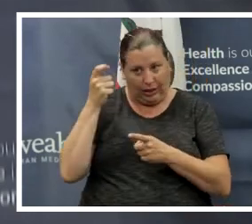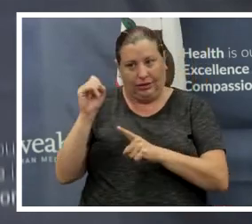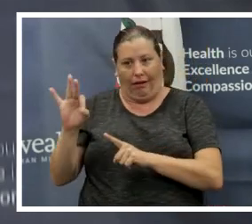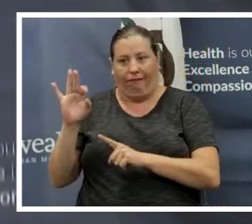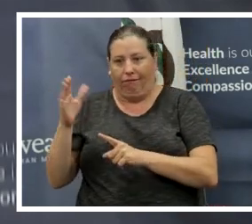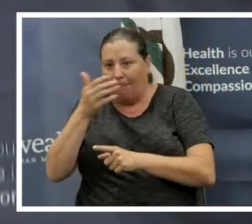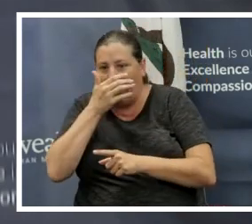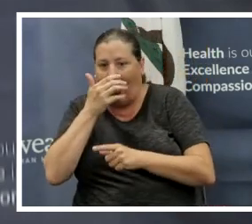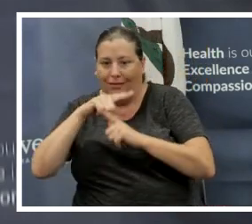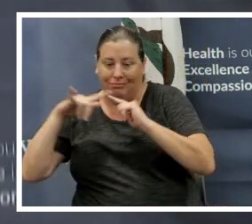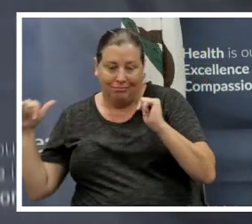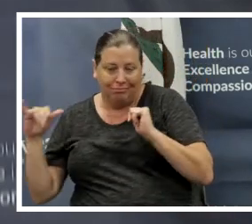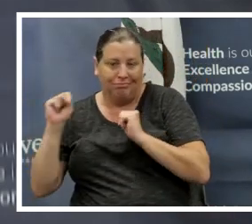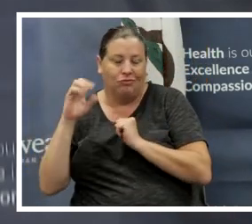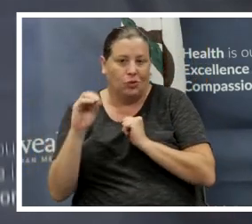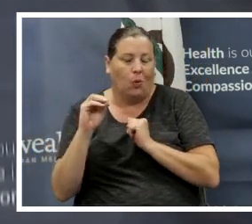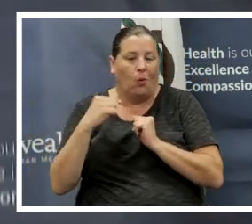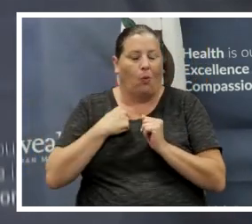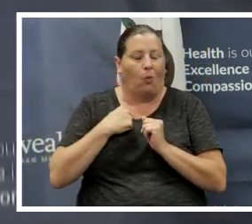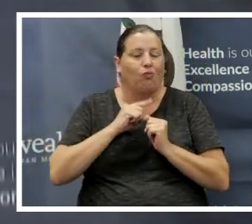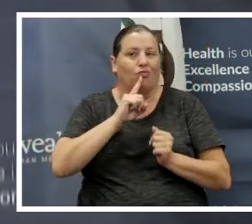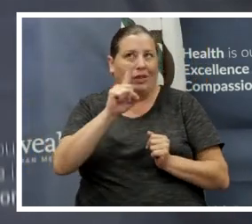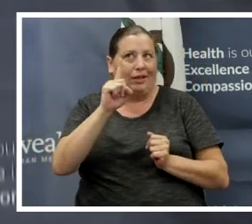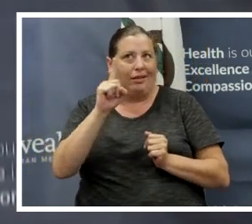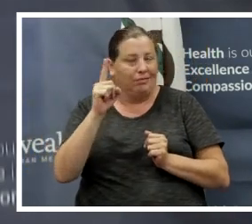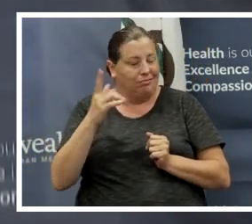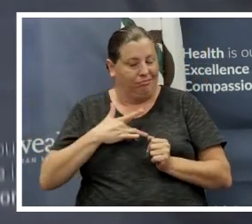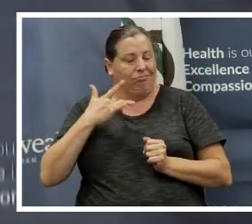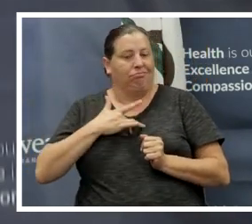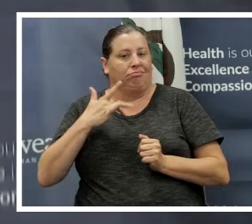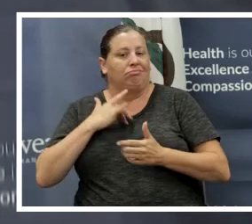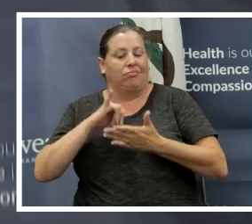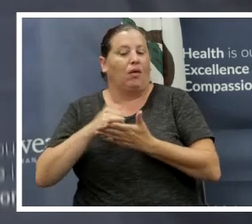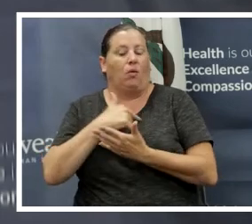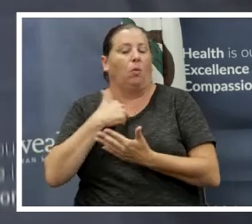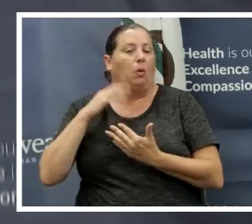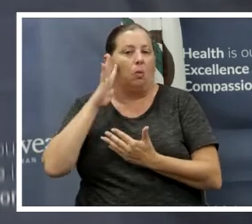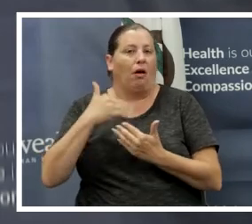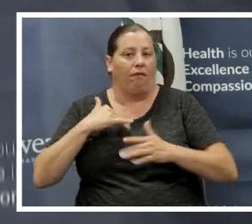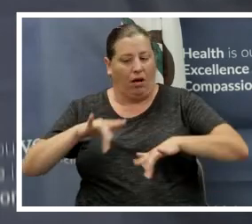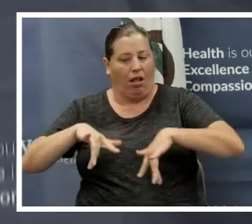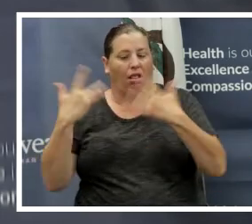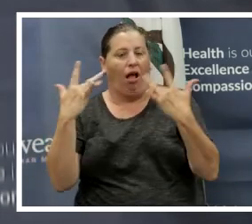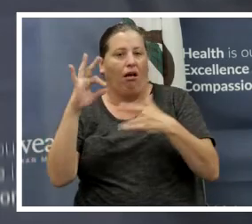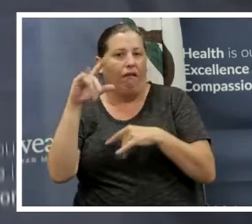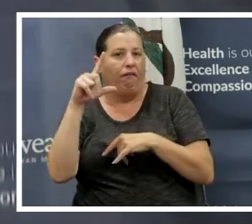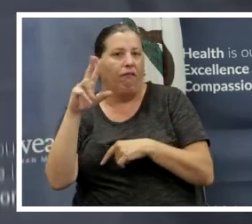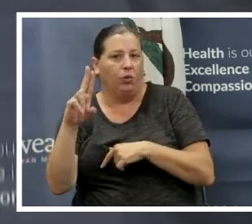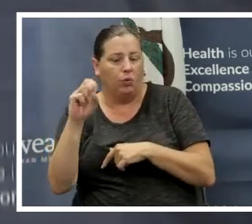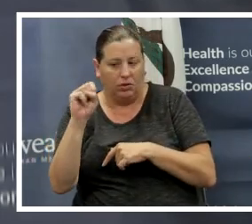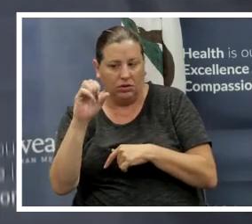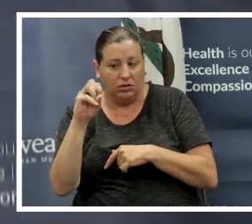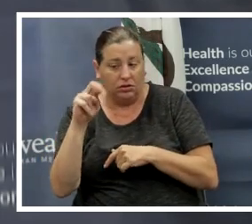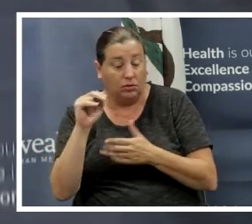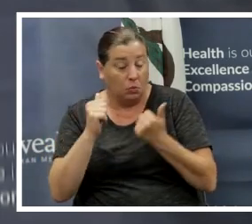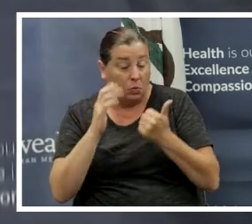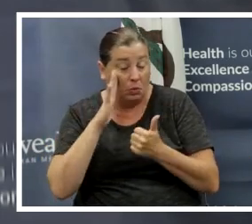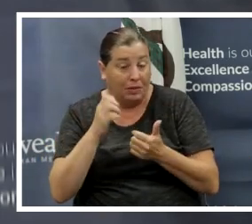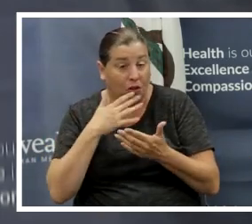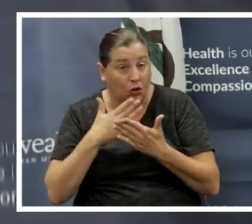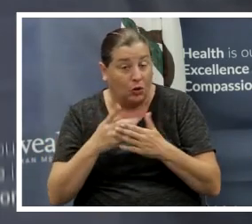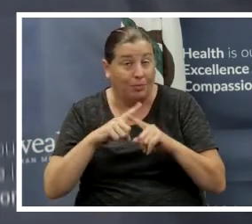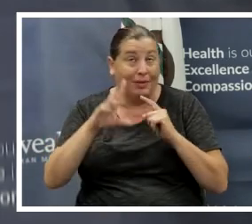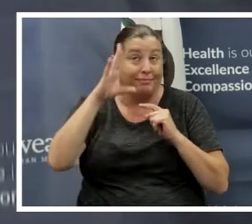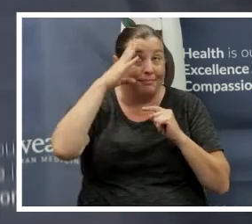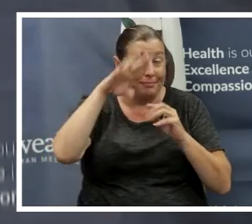we have a high likelihood of having a light flu season, which would be really good. But we do know in the winter months,